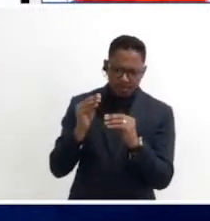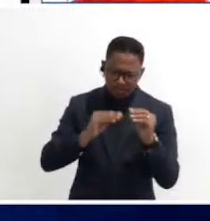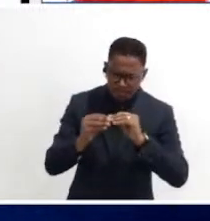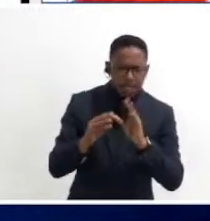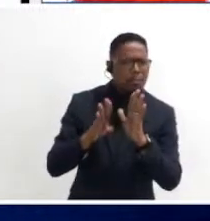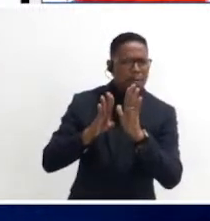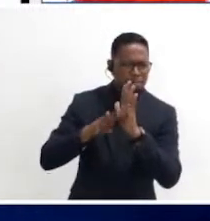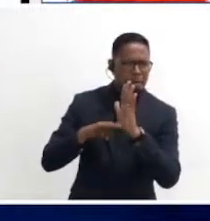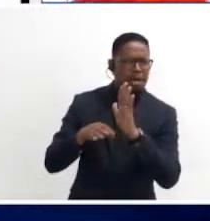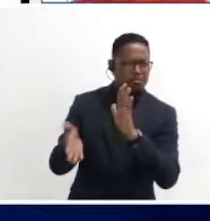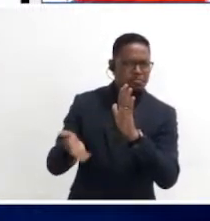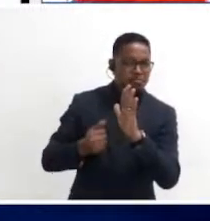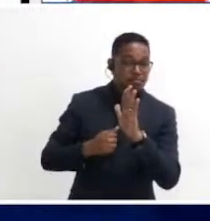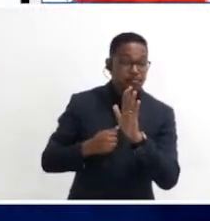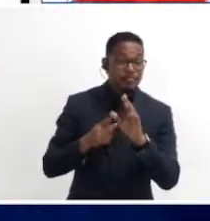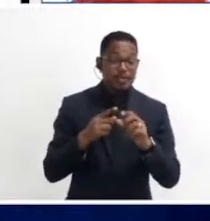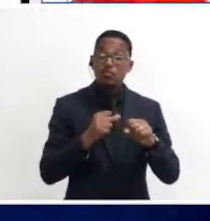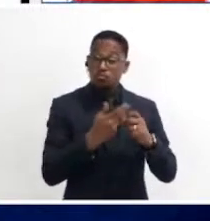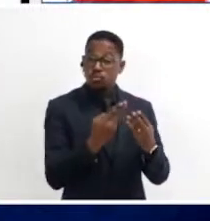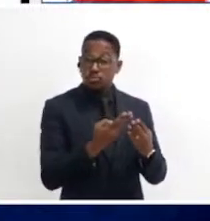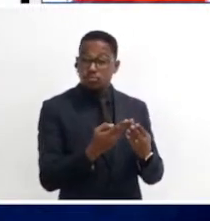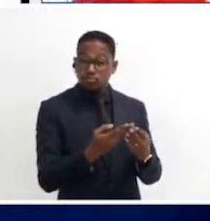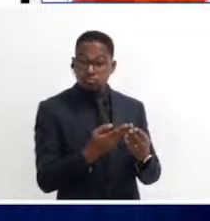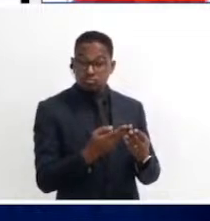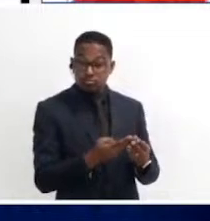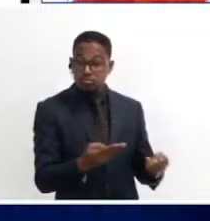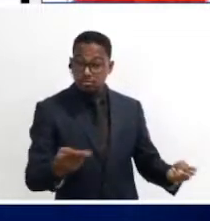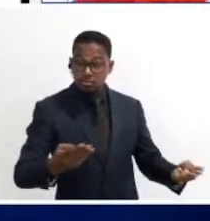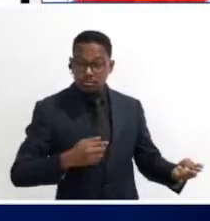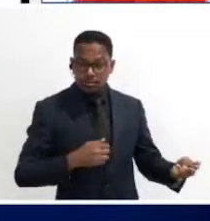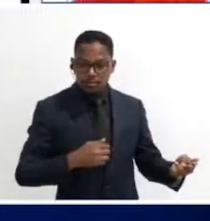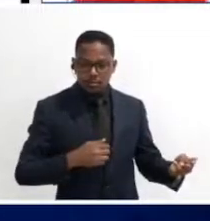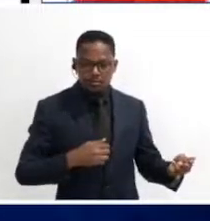vast majority are still using lead frames.